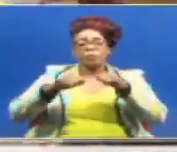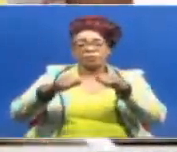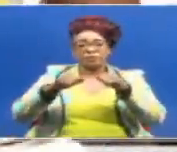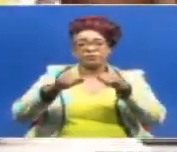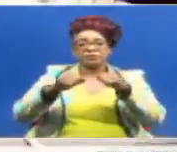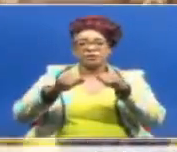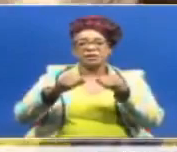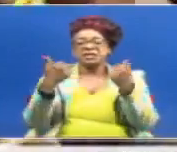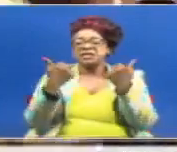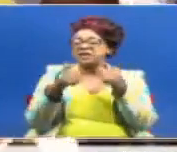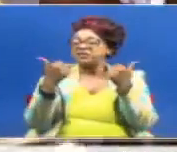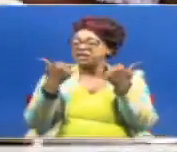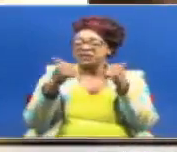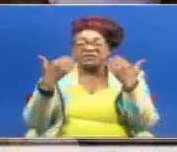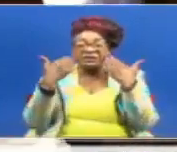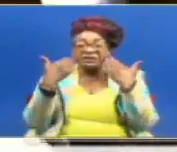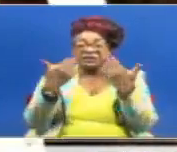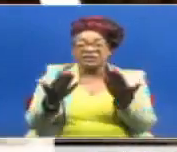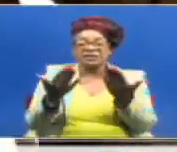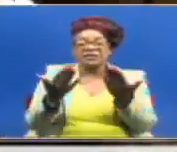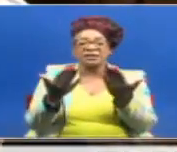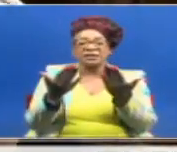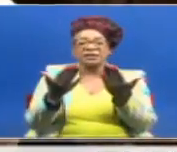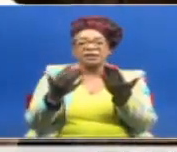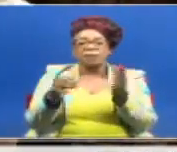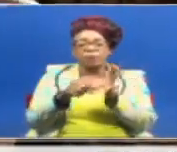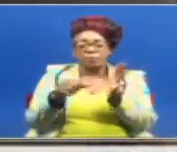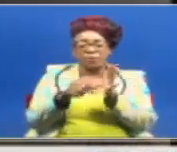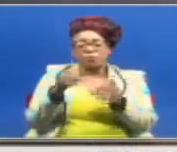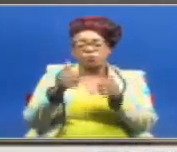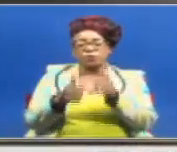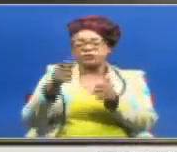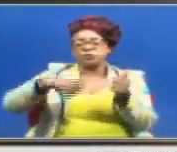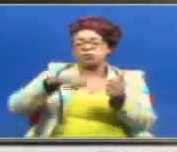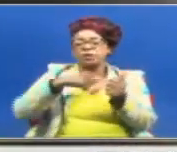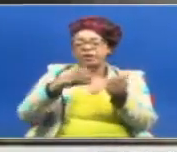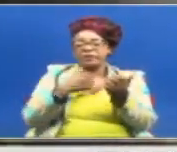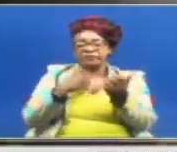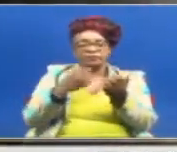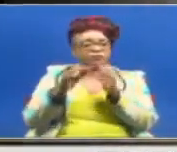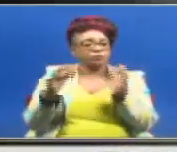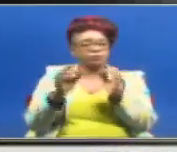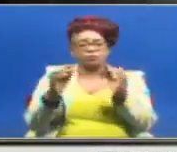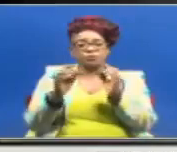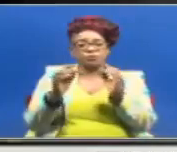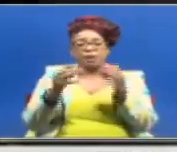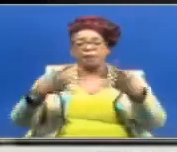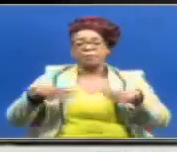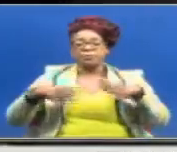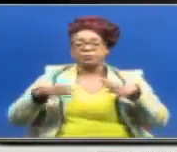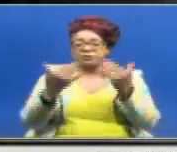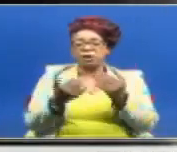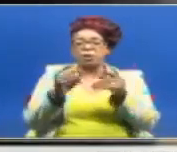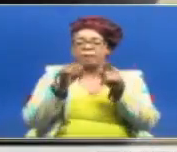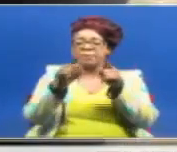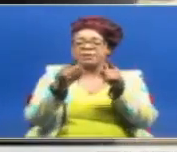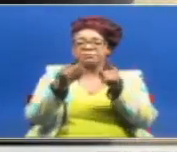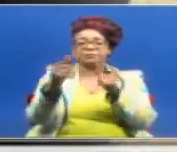Hajawahi onekana na hajawahi sema shida yetu ambayo sisi tunapata hapa. The residents are now pointing an accusing finger at the